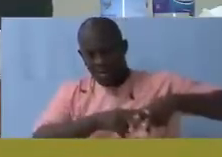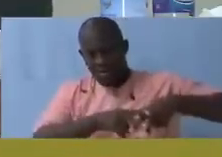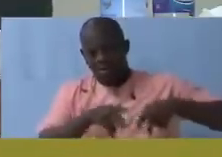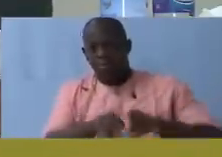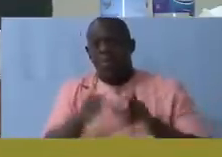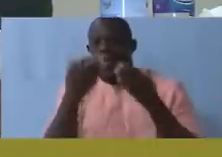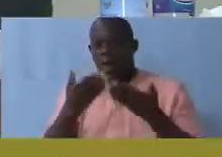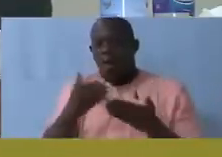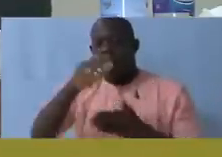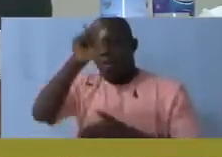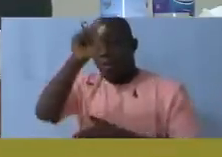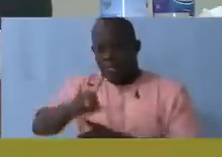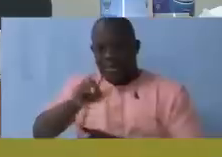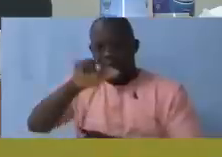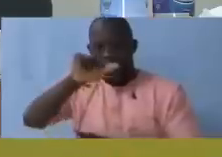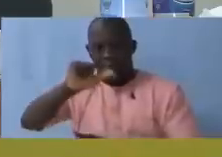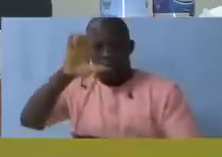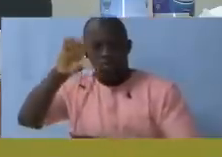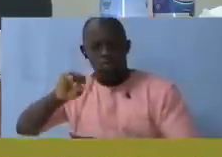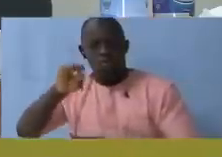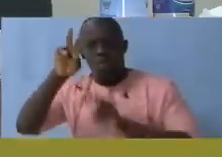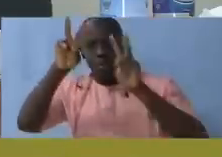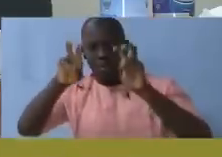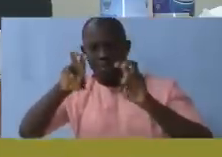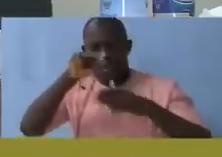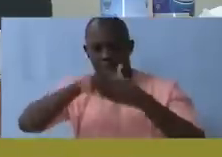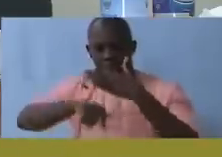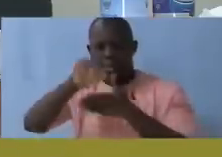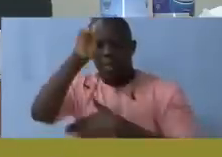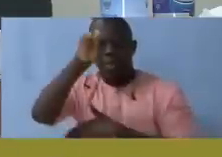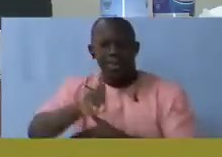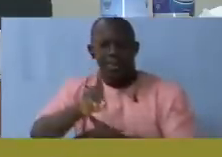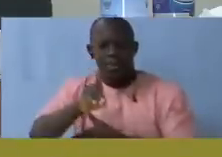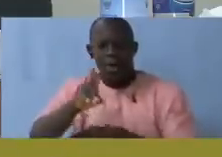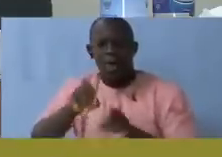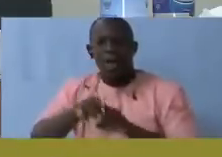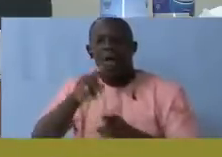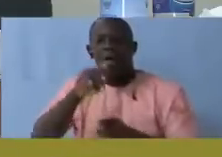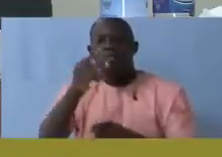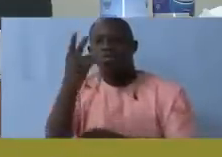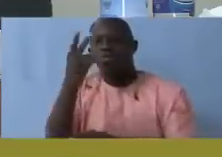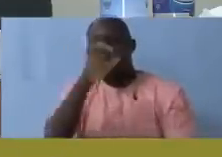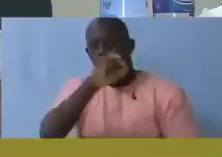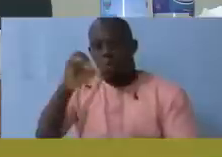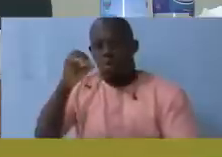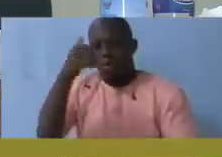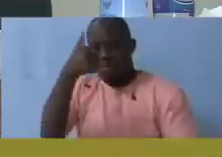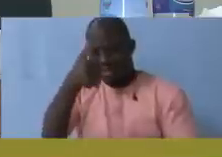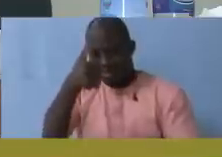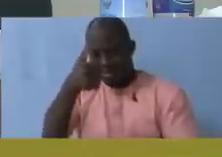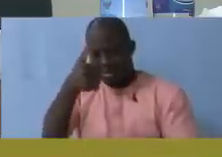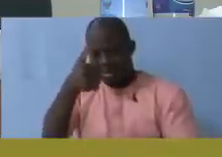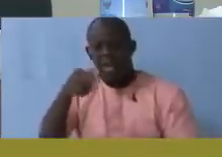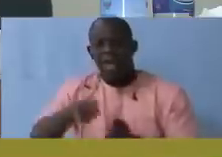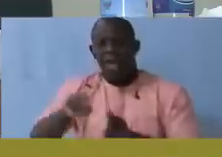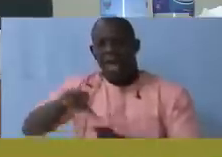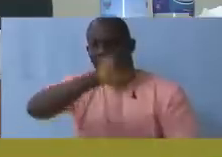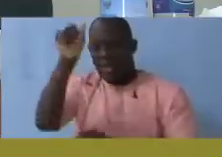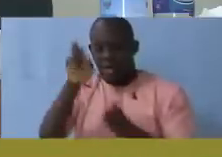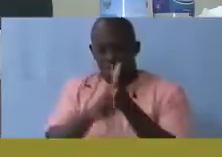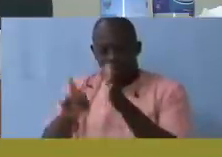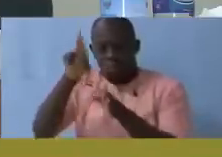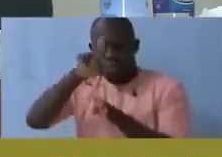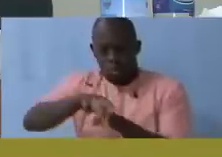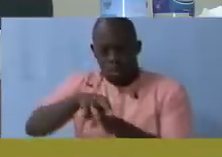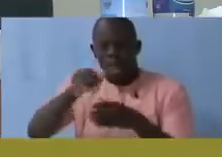So person A conducts a test in December of 2006. and the results